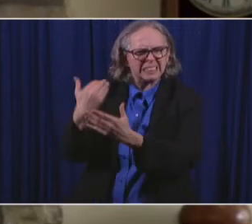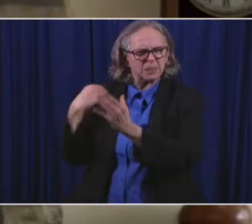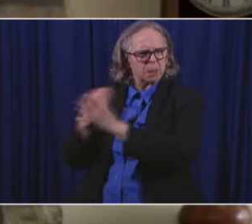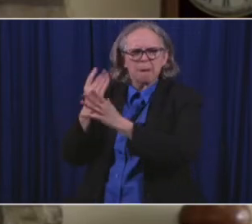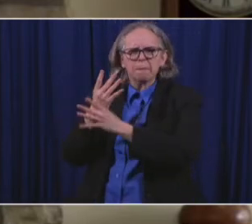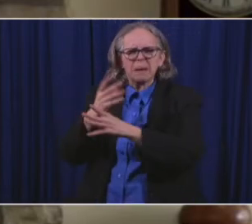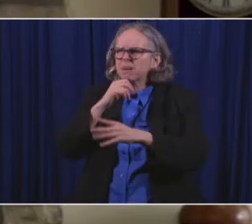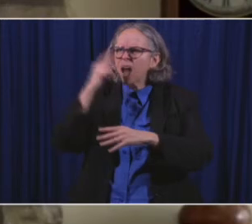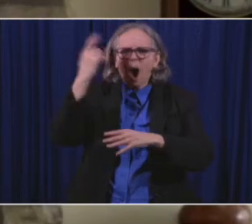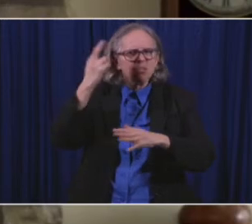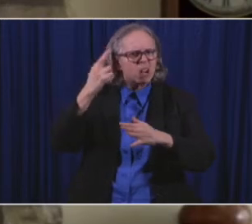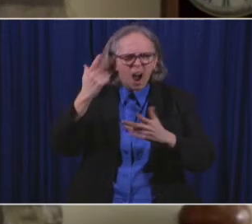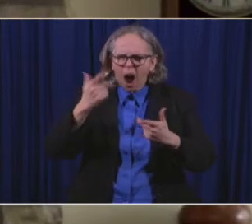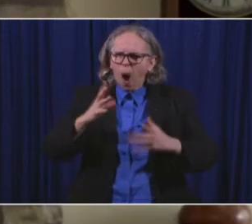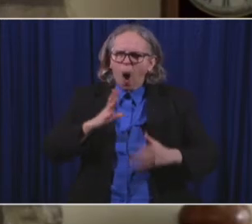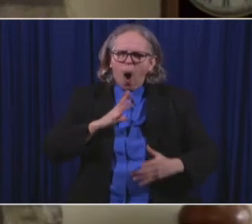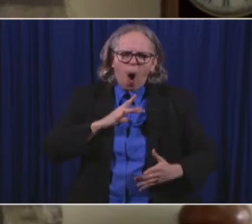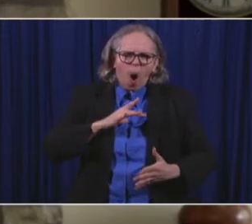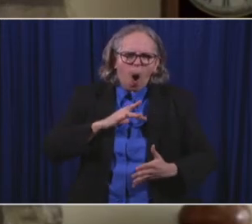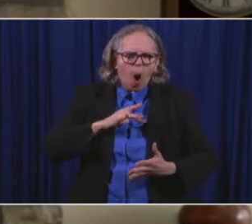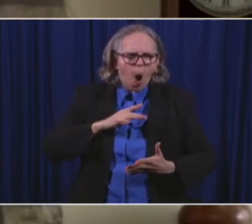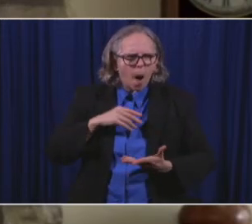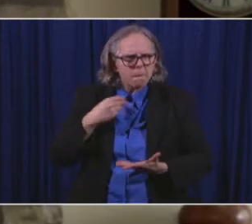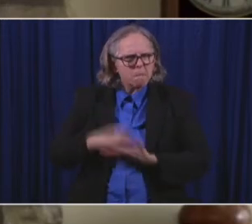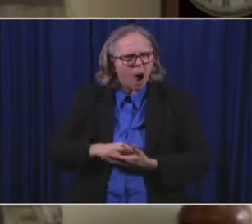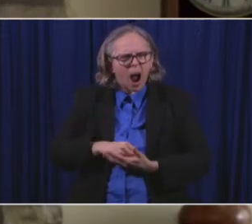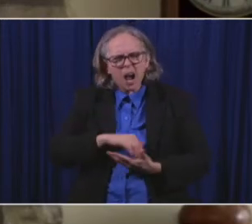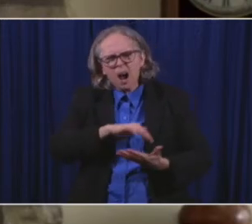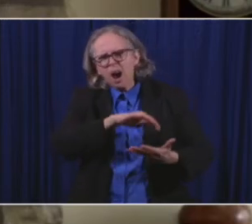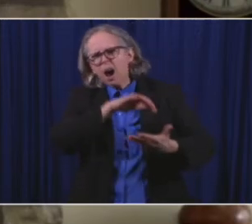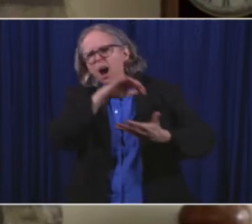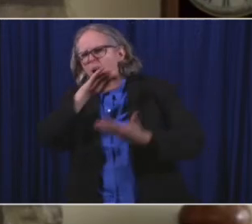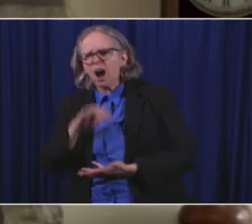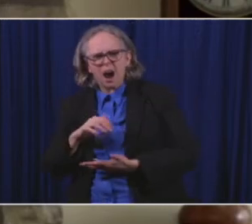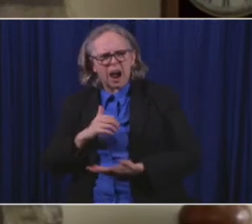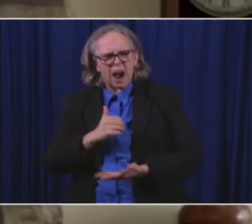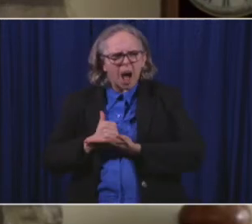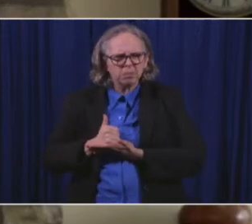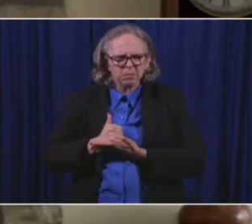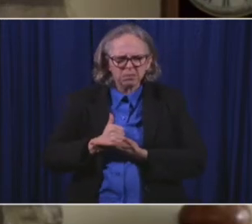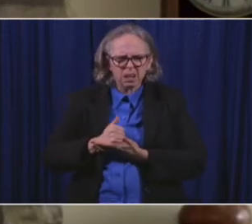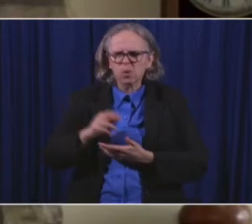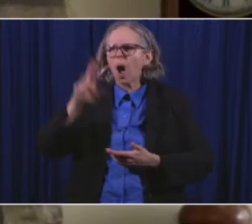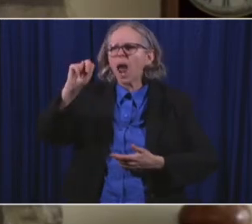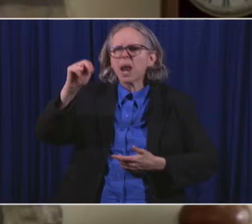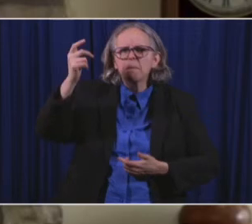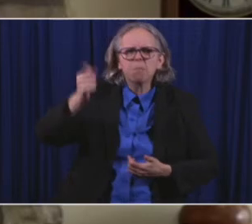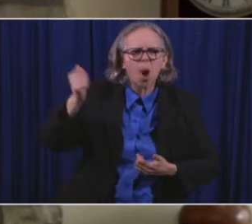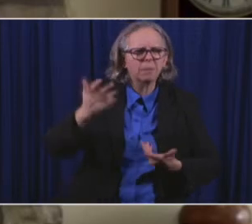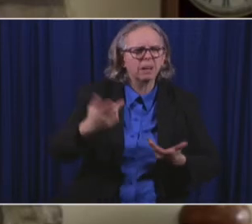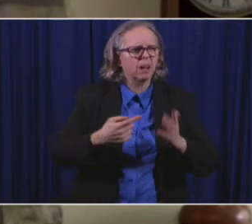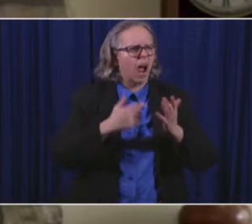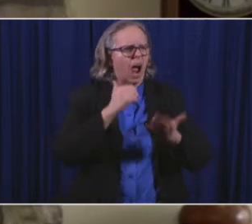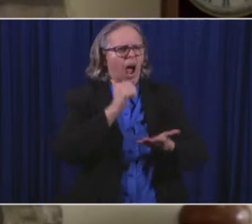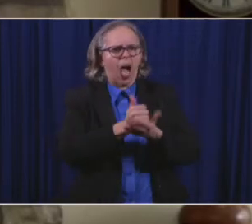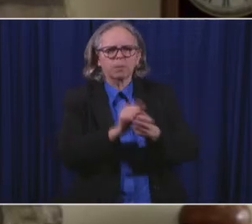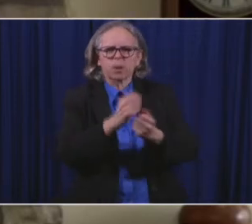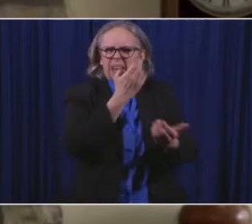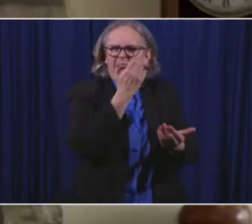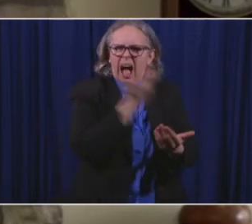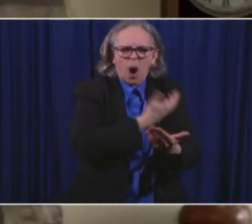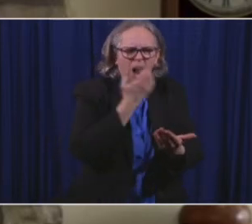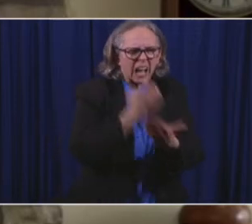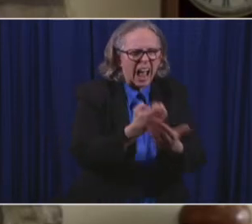draw a paycheck, help with unemployment, help with the overall economy. Without those dollars coming in